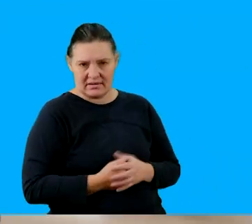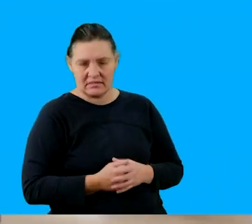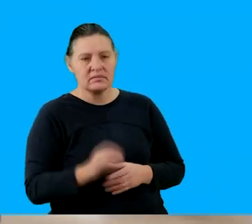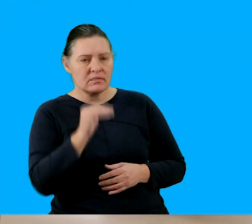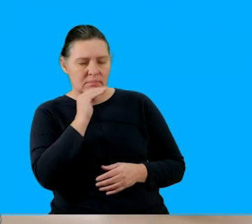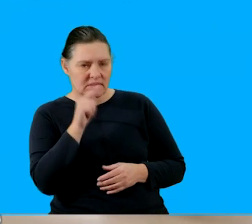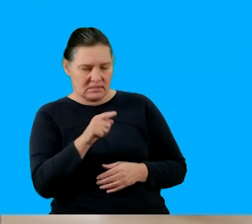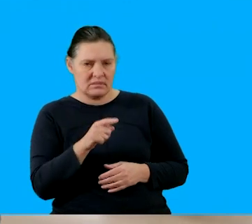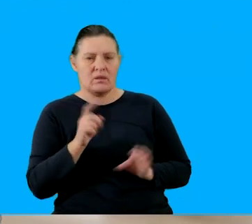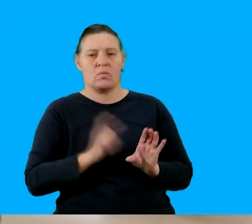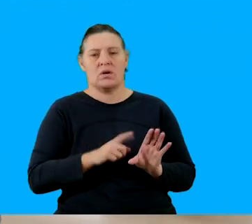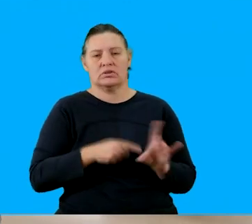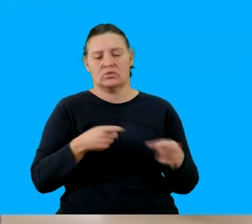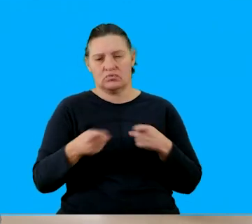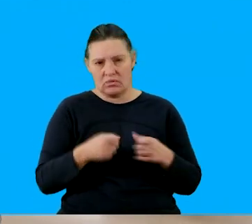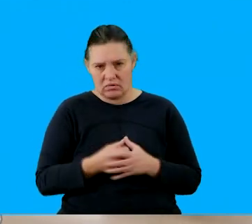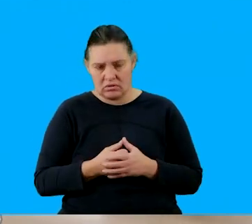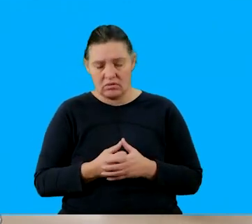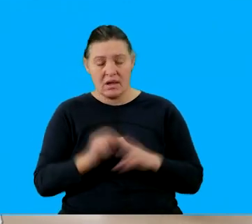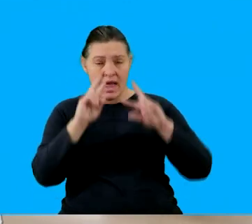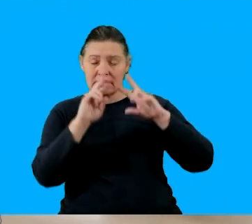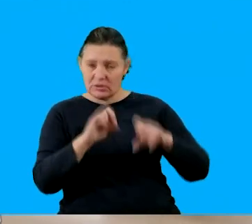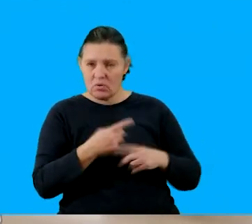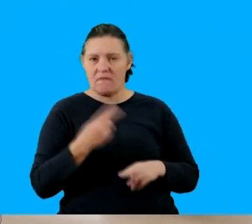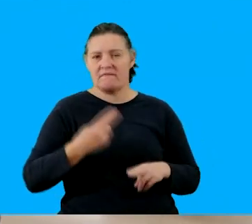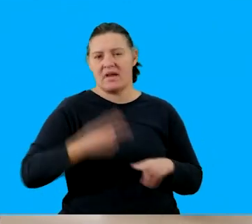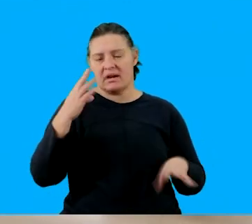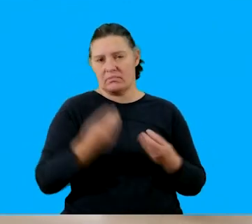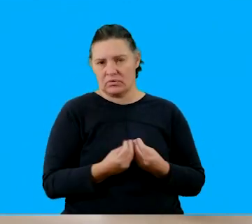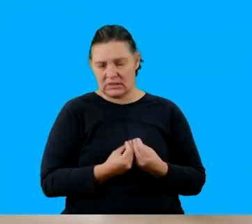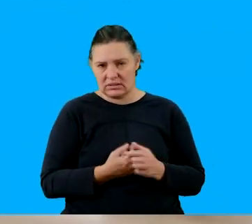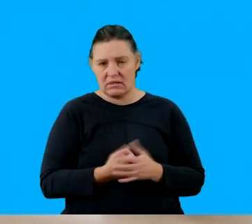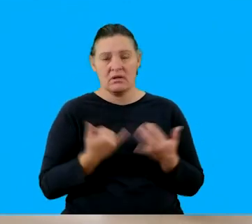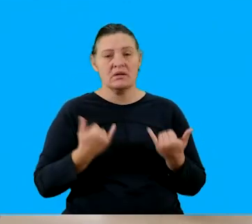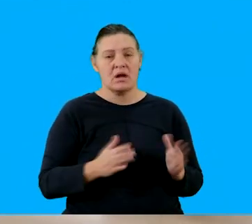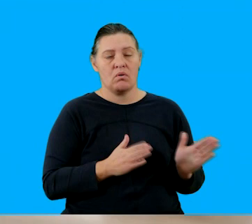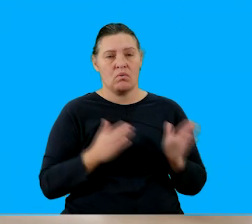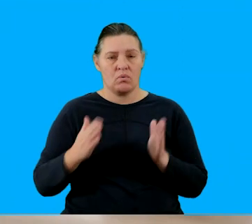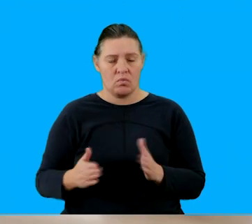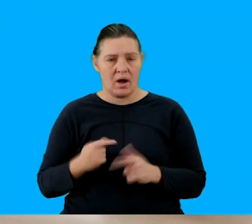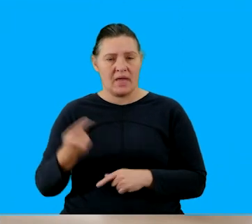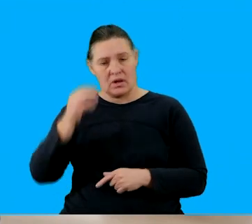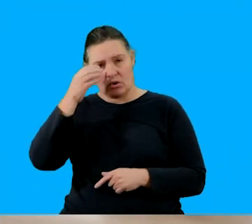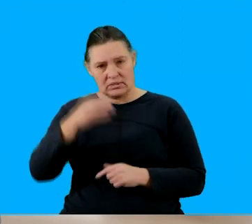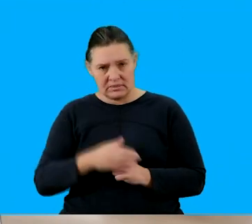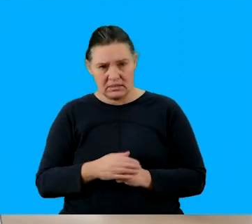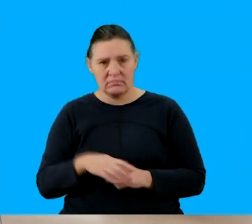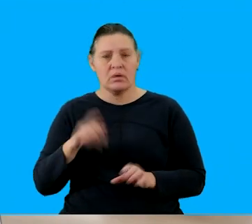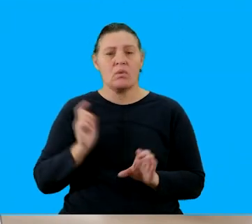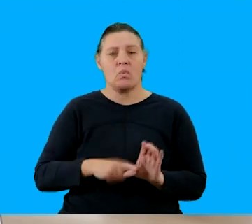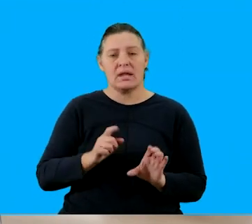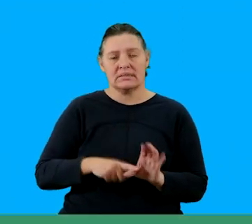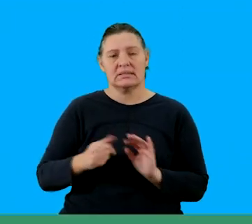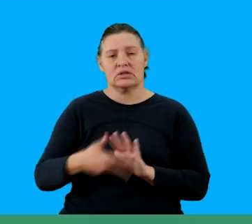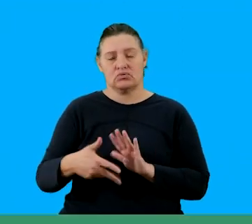we mean with quality control, the inspection of the final product. Now we move to another concept, which is